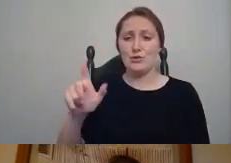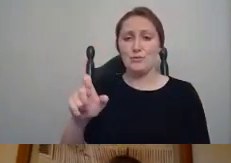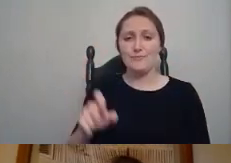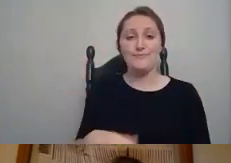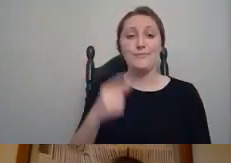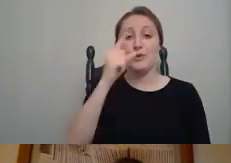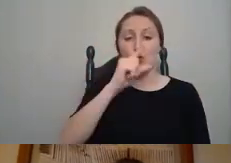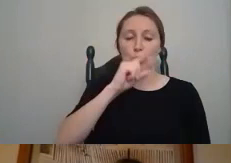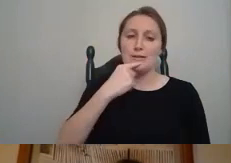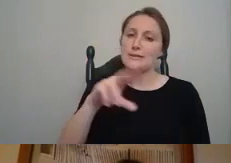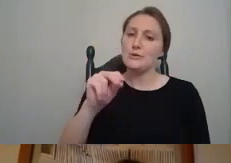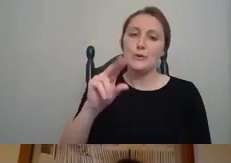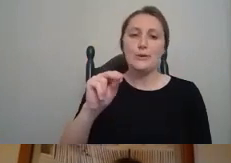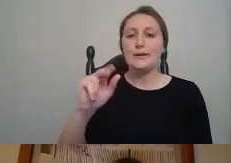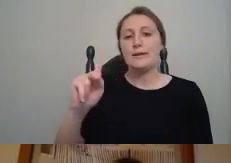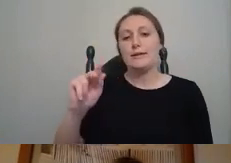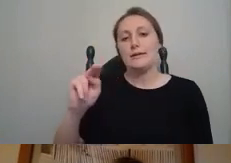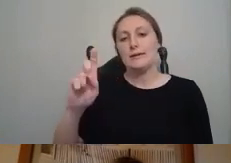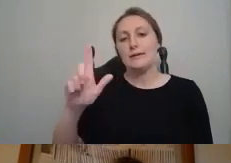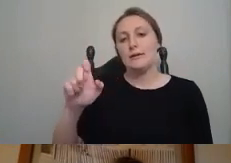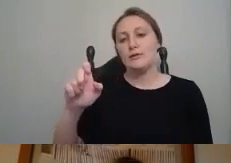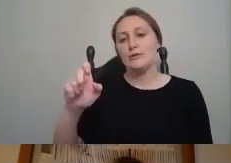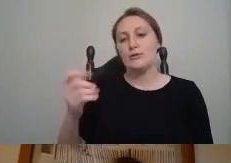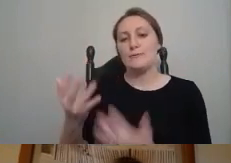no. Kindle Fire, no Teams. Sorry.